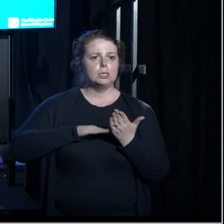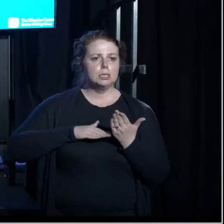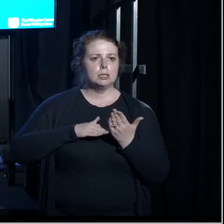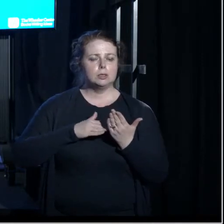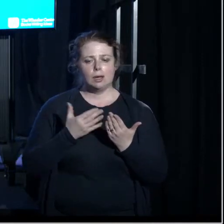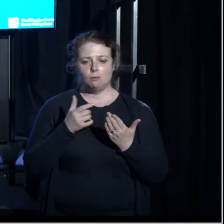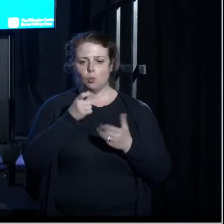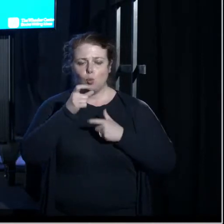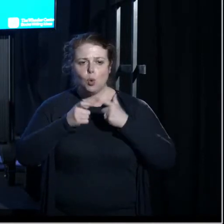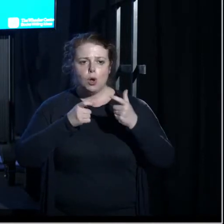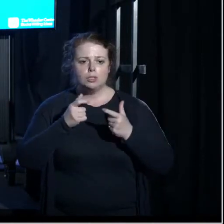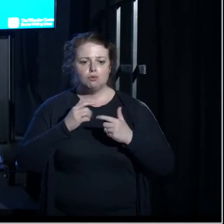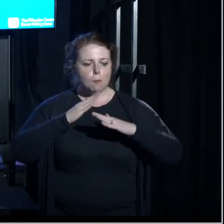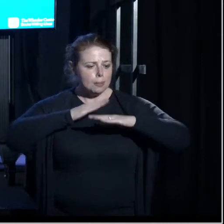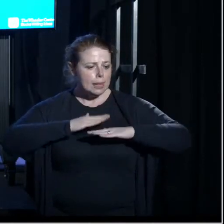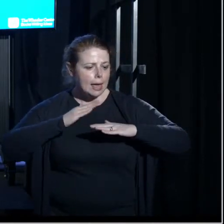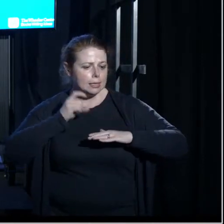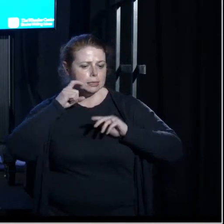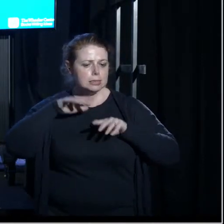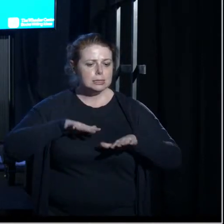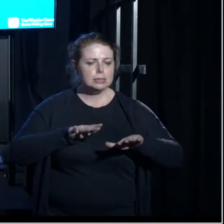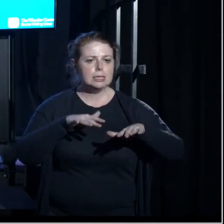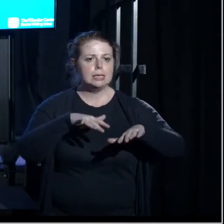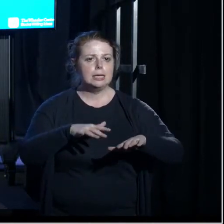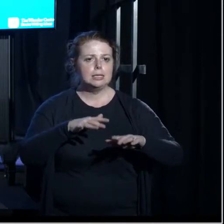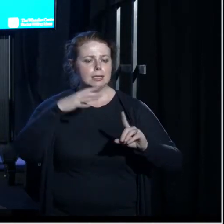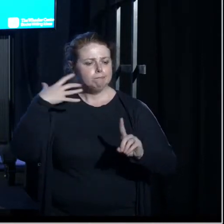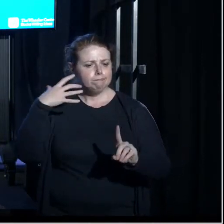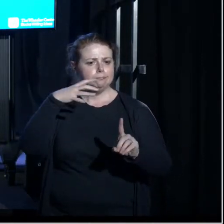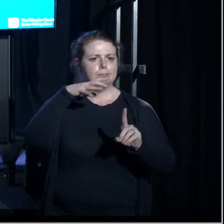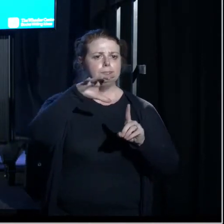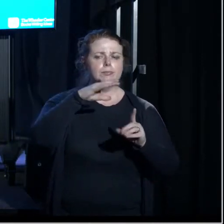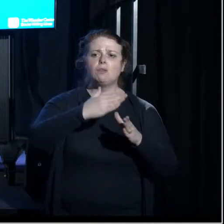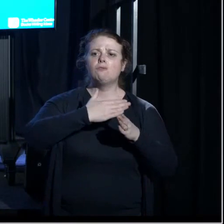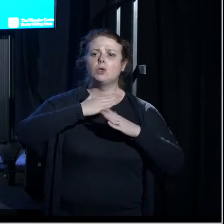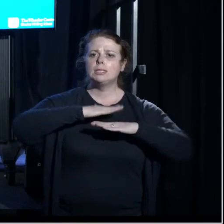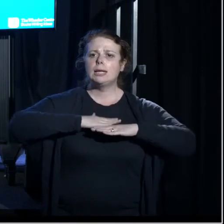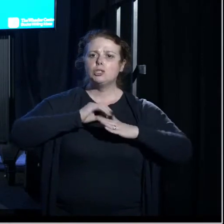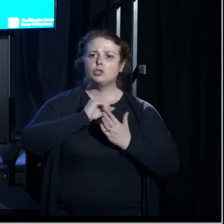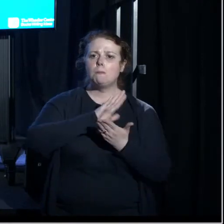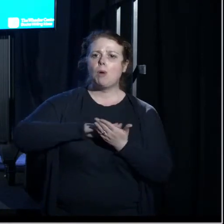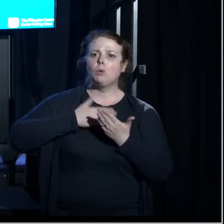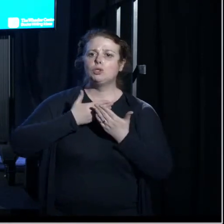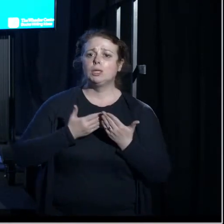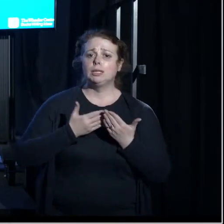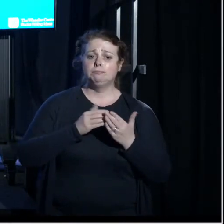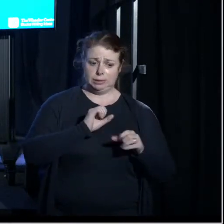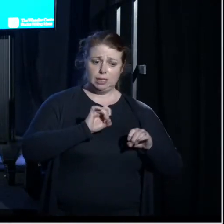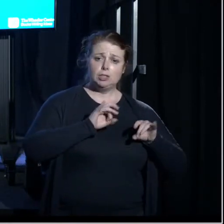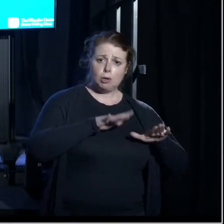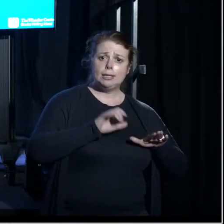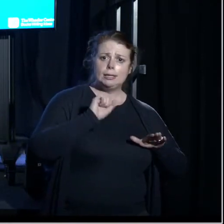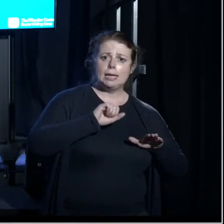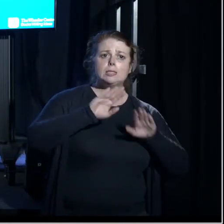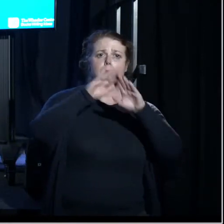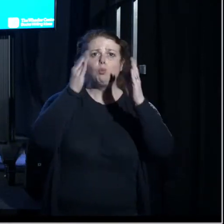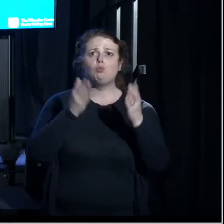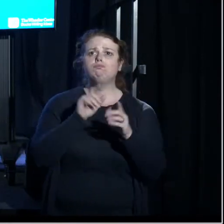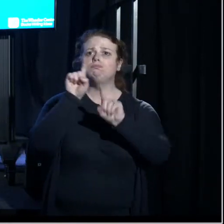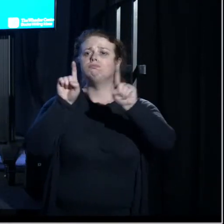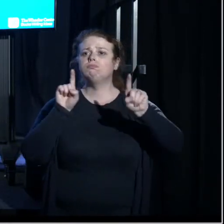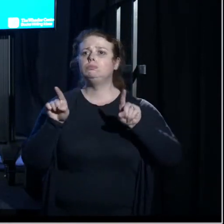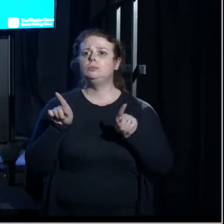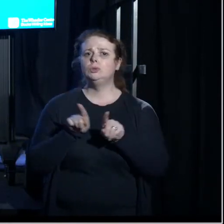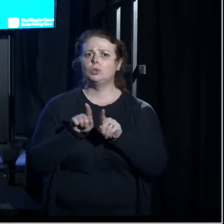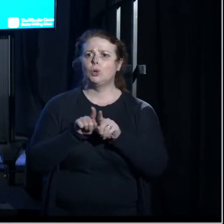gathering collaborative threads and shining a light on First Nations poetry from Australia and across the globe. It's a